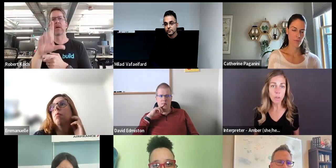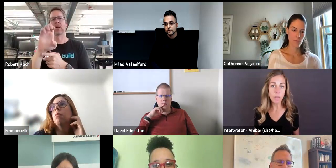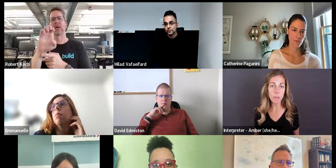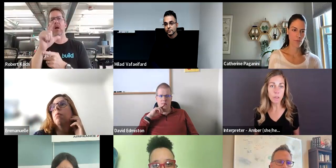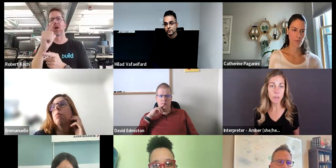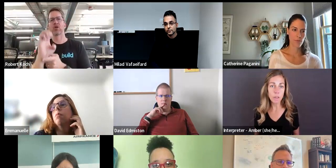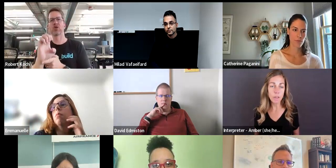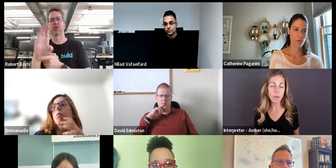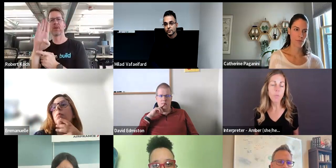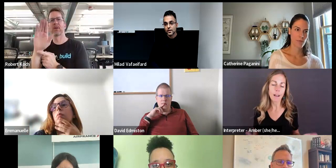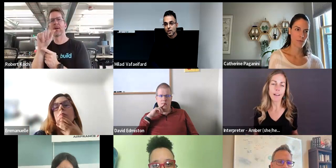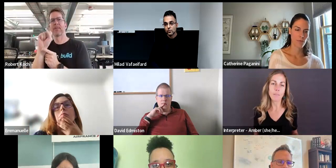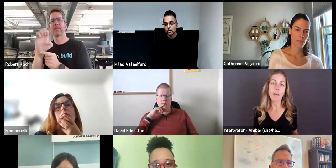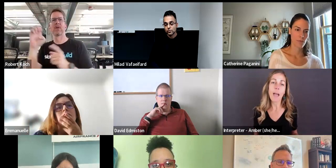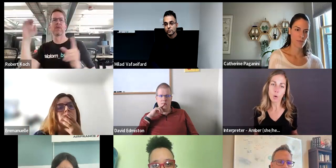know